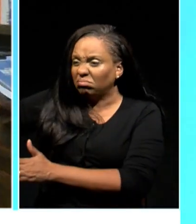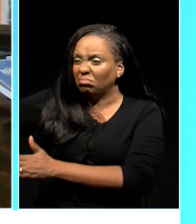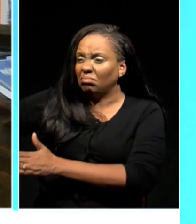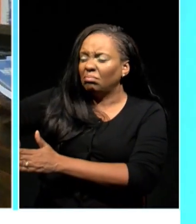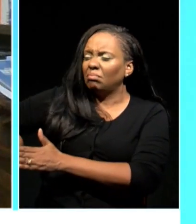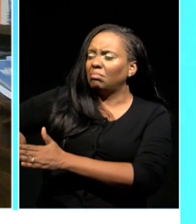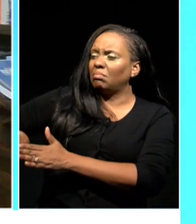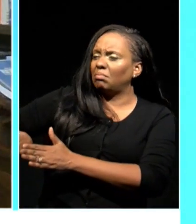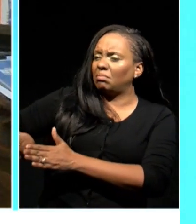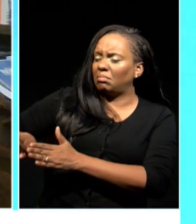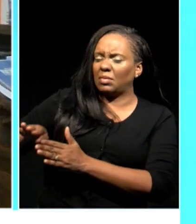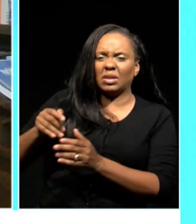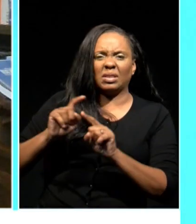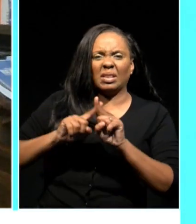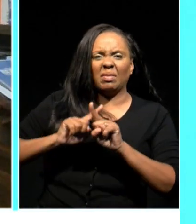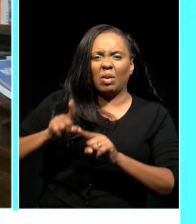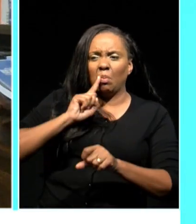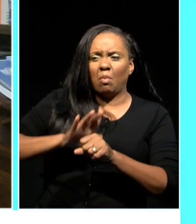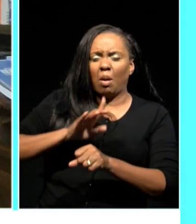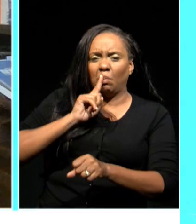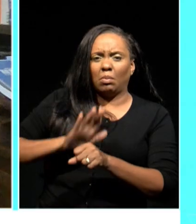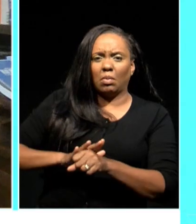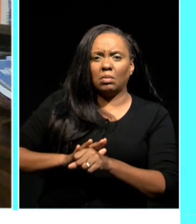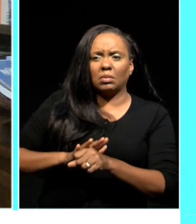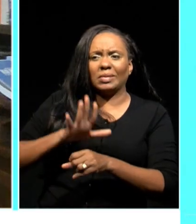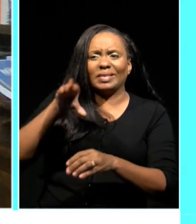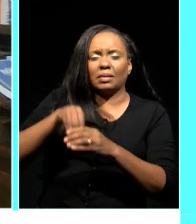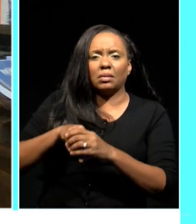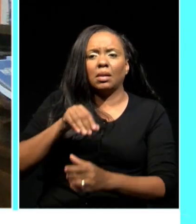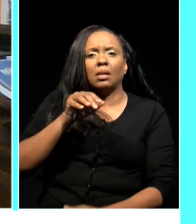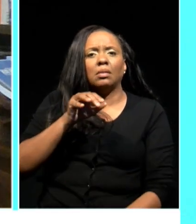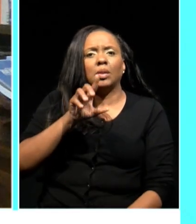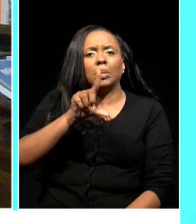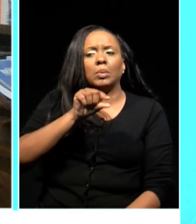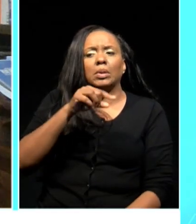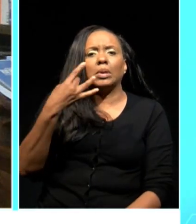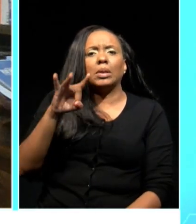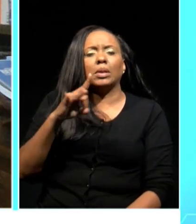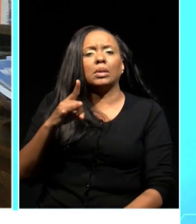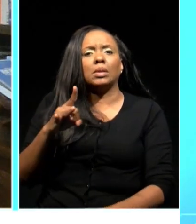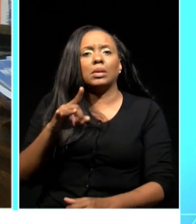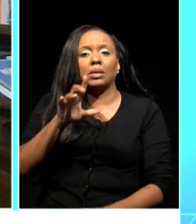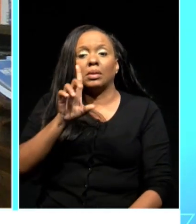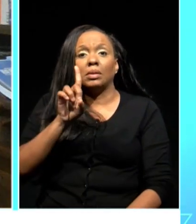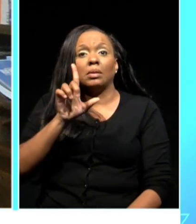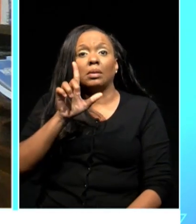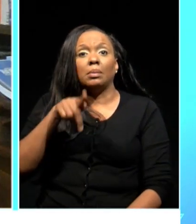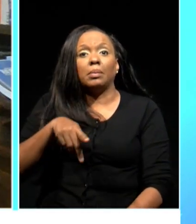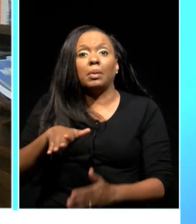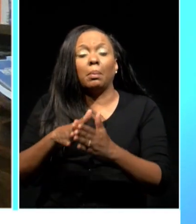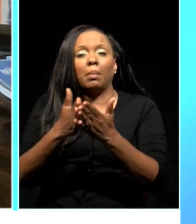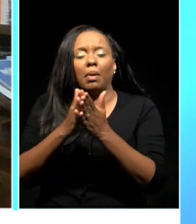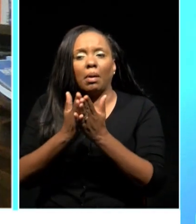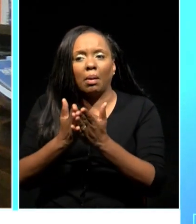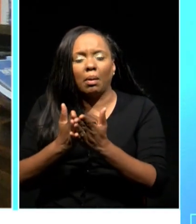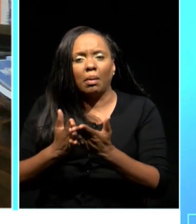the promises which they made in that 2018 manifesto. And that a lot of not a lot,